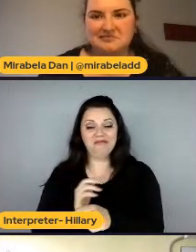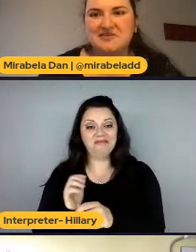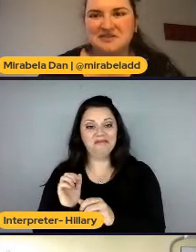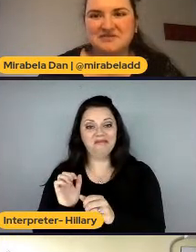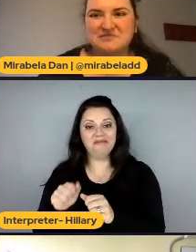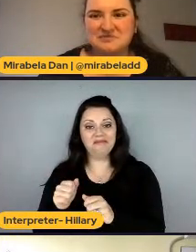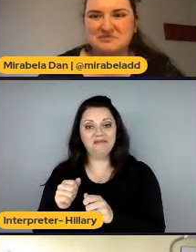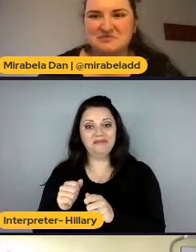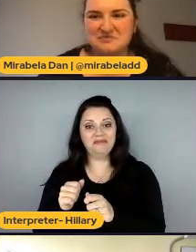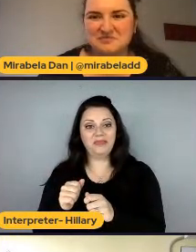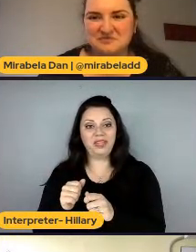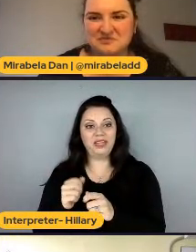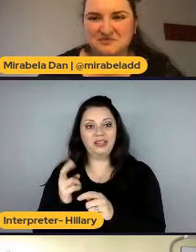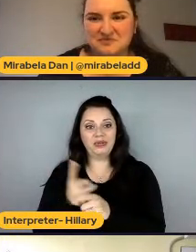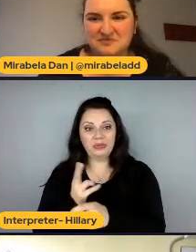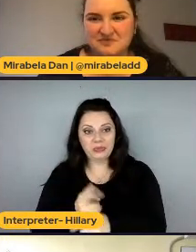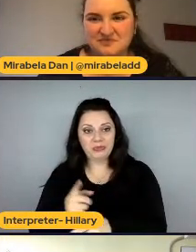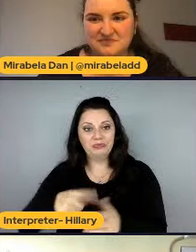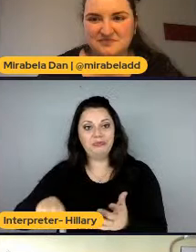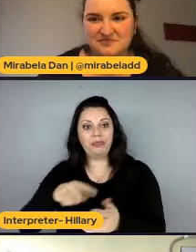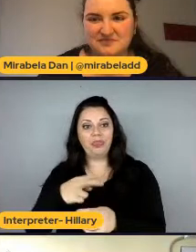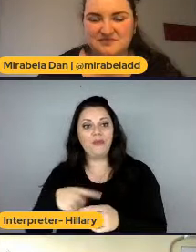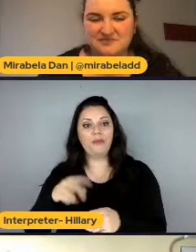consume those modules.